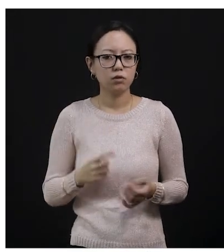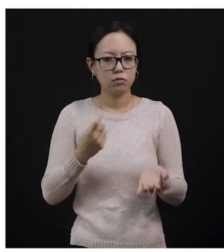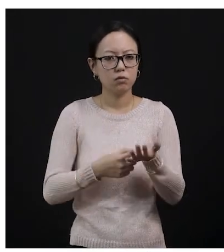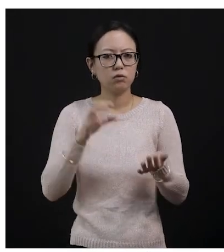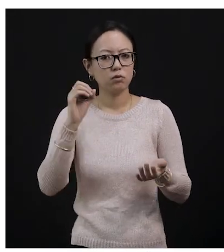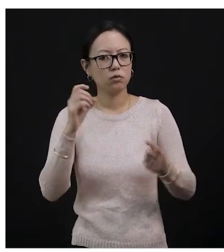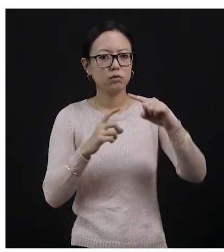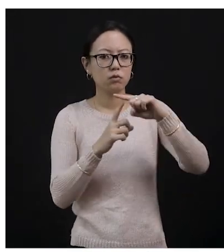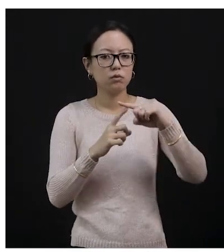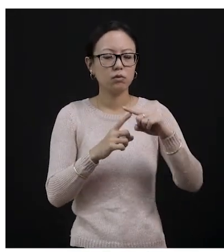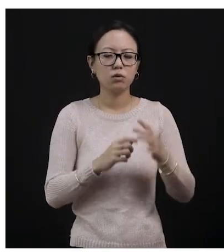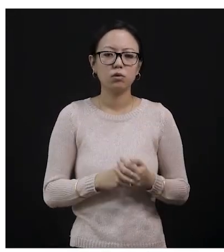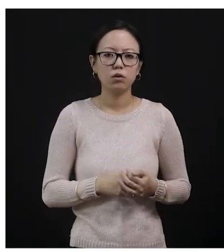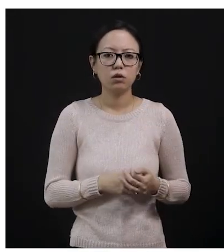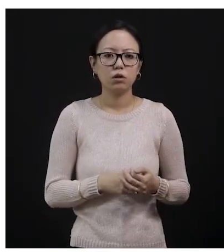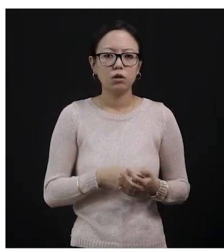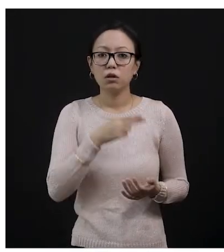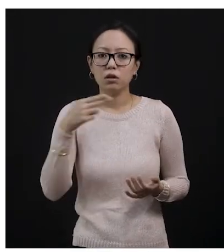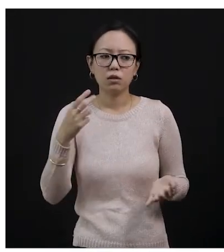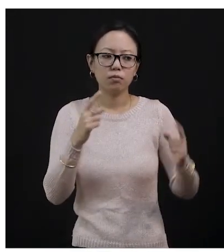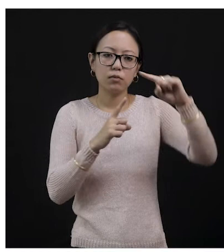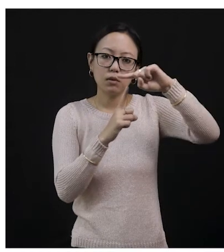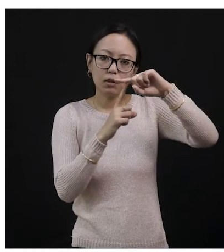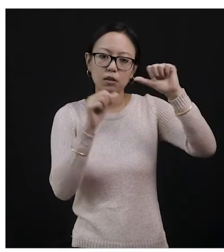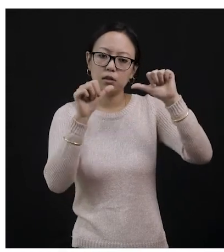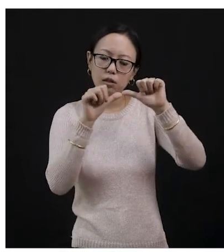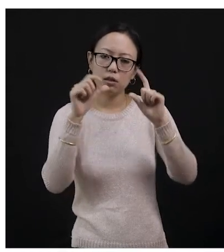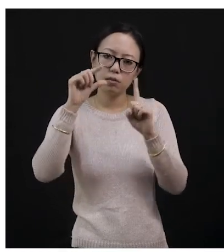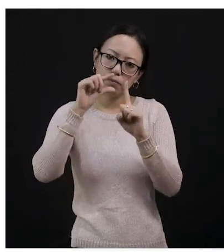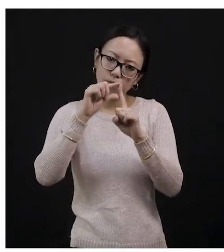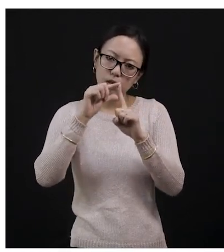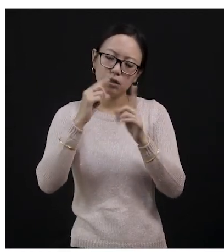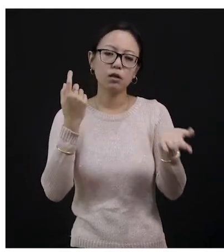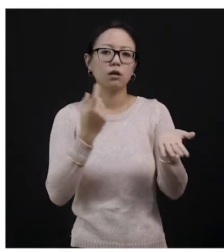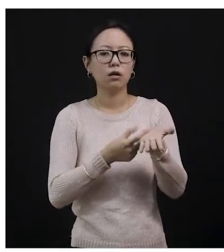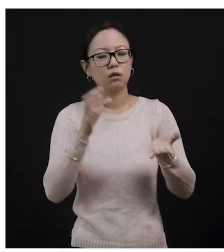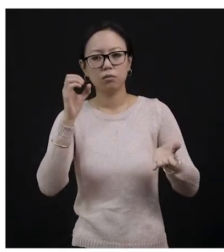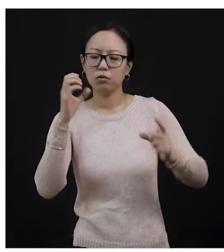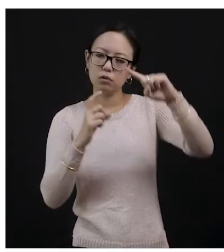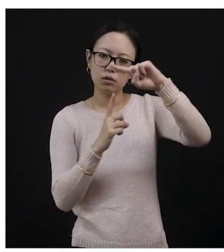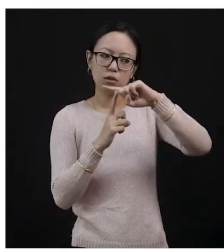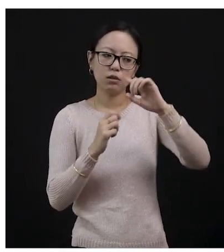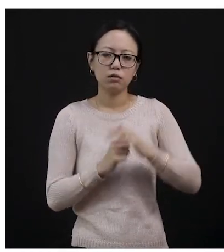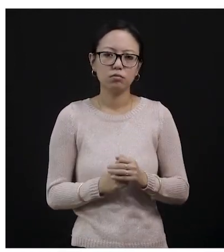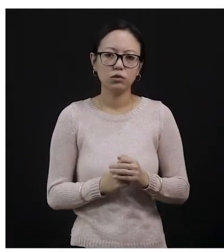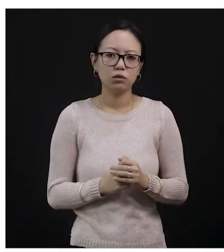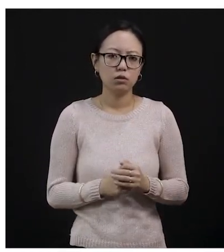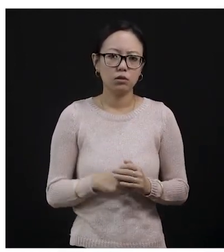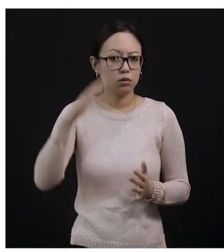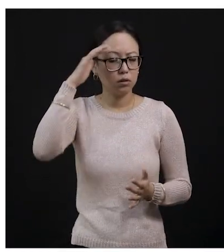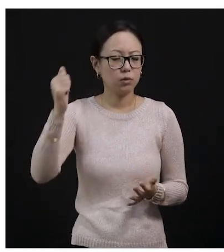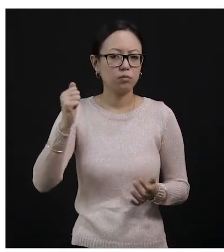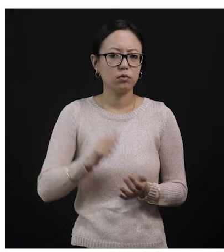TAP. Yes? Listen carefully, okay, students? This is a taproot. A taproot has a main root where small